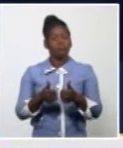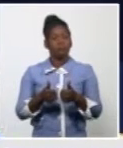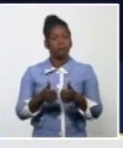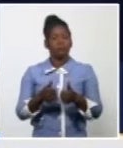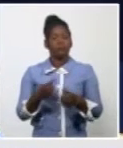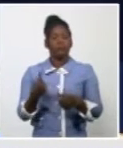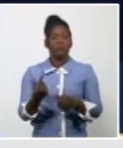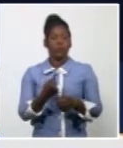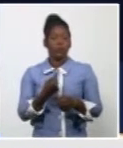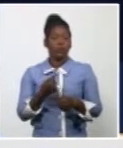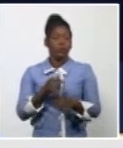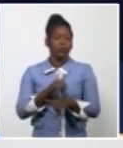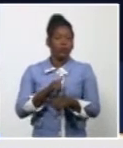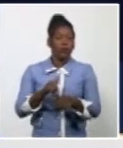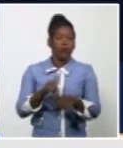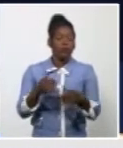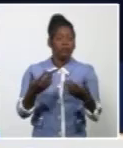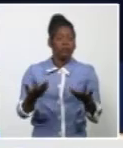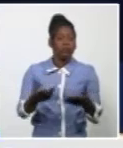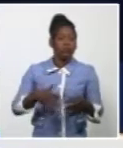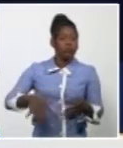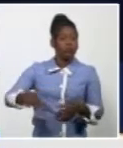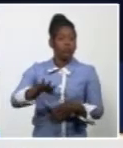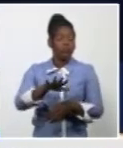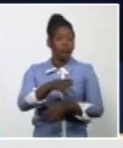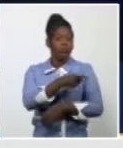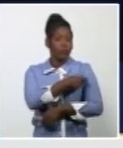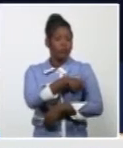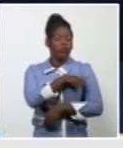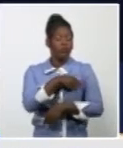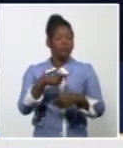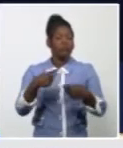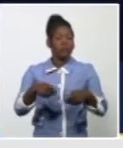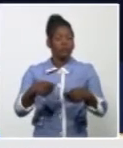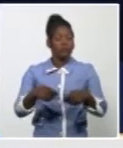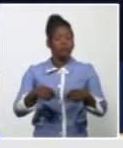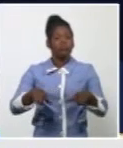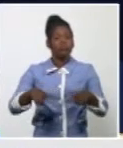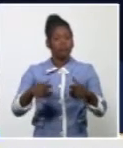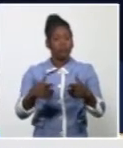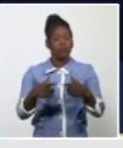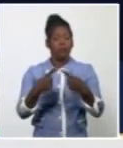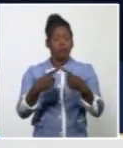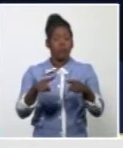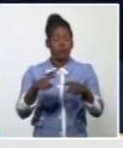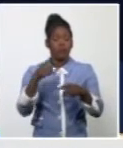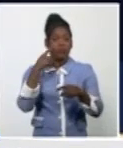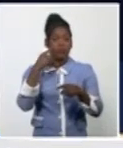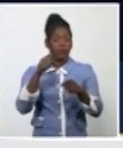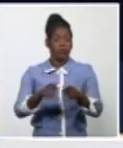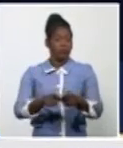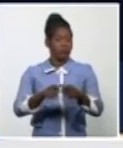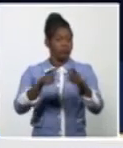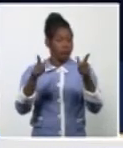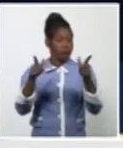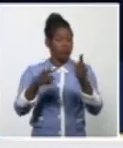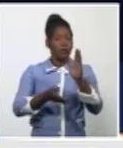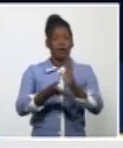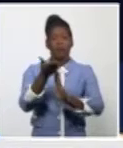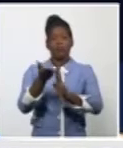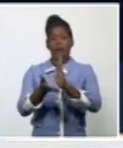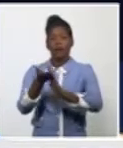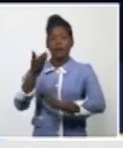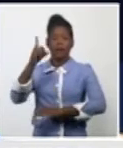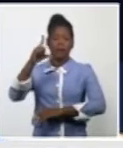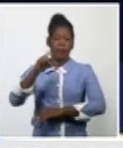definitely displeases practically all Cubans, but nonetheless the number of discharges was higher than